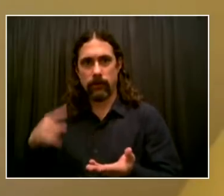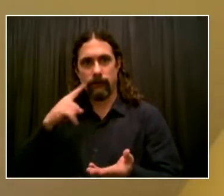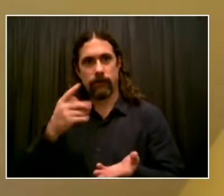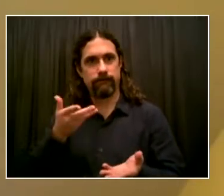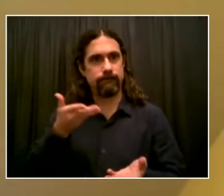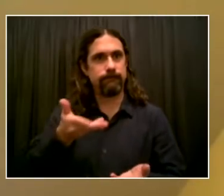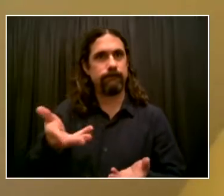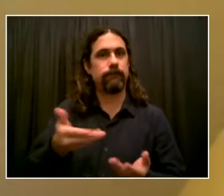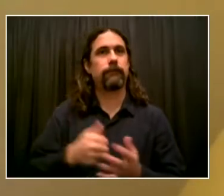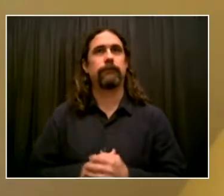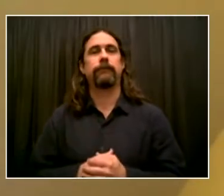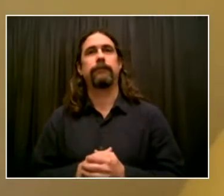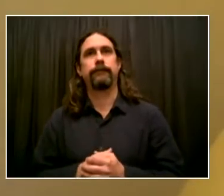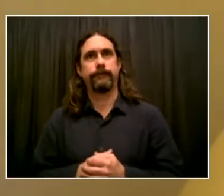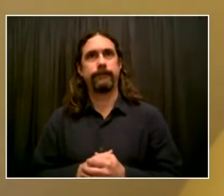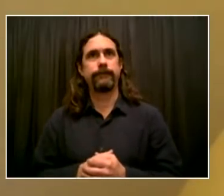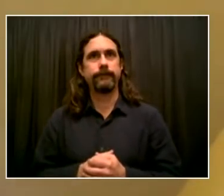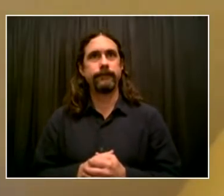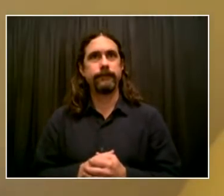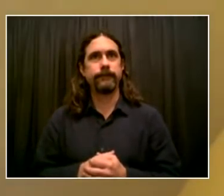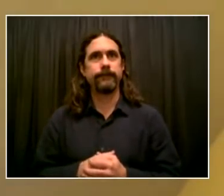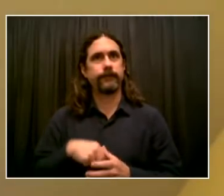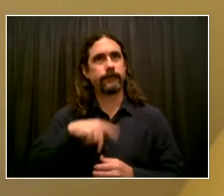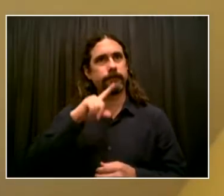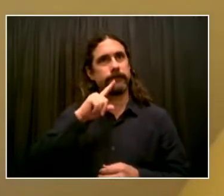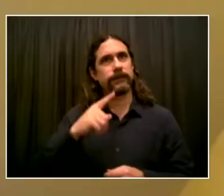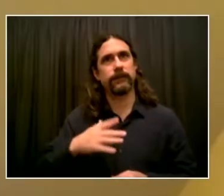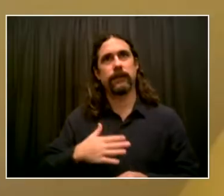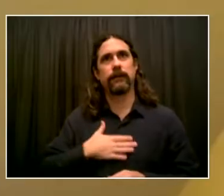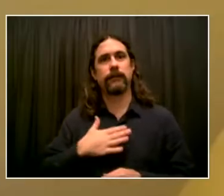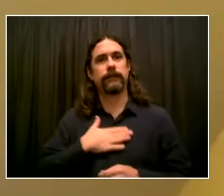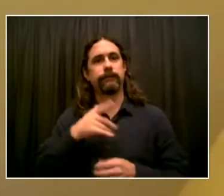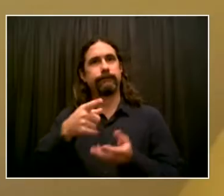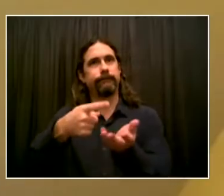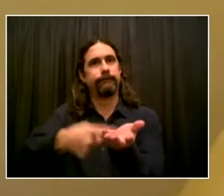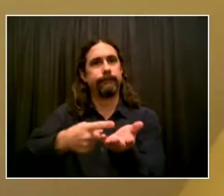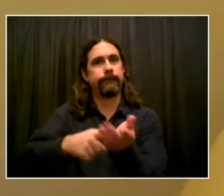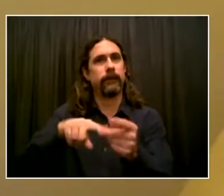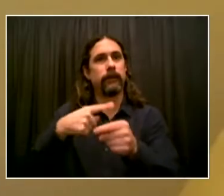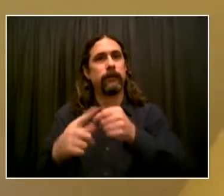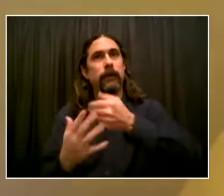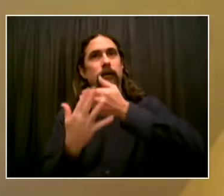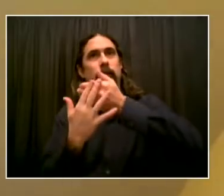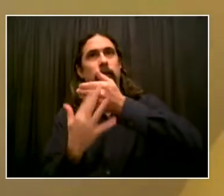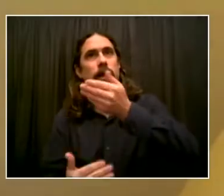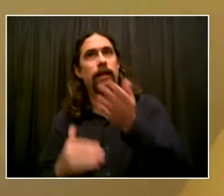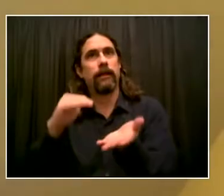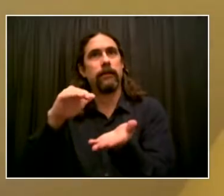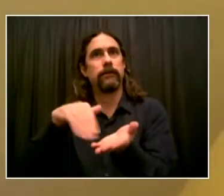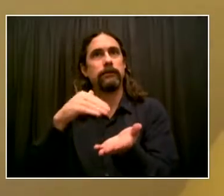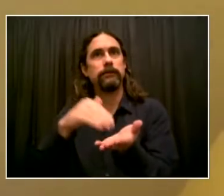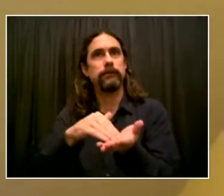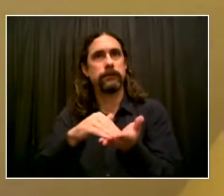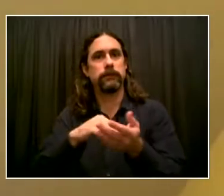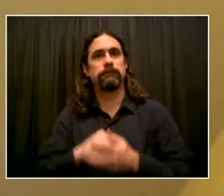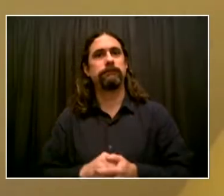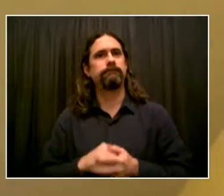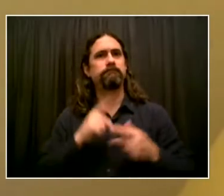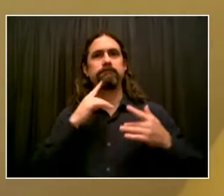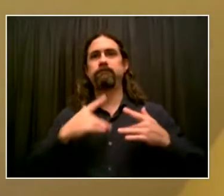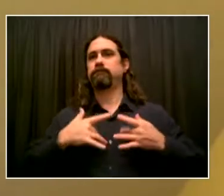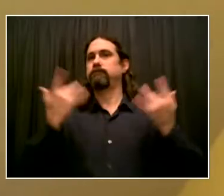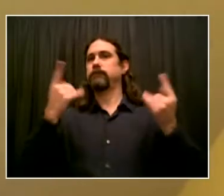Blood Center. You know, the Blood Center's rezoning is too important to have failed. And I strongly believe that the